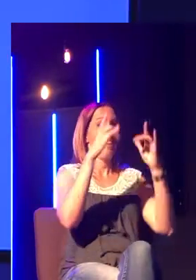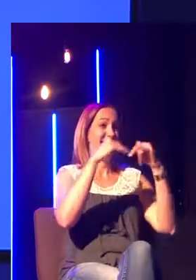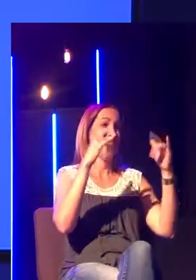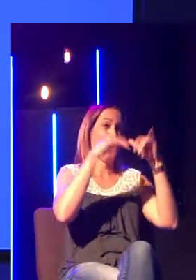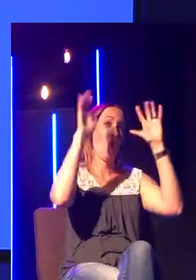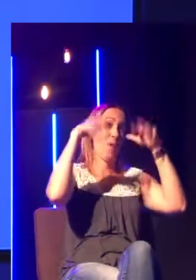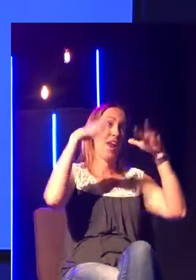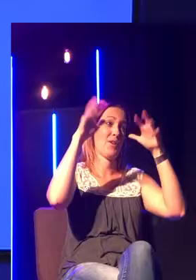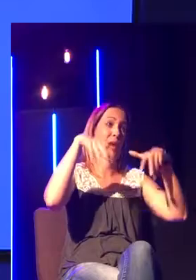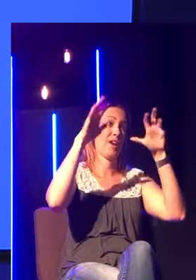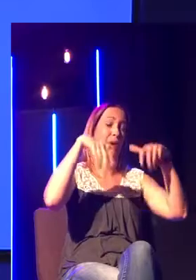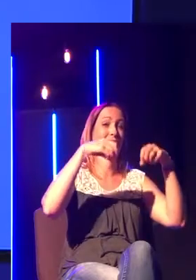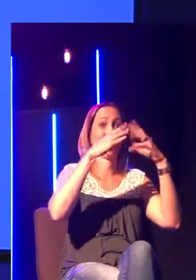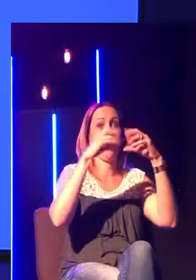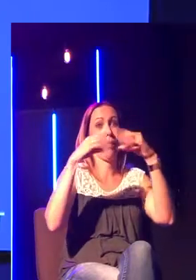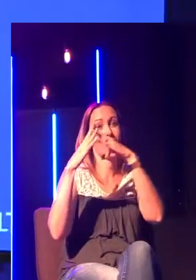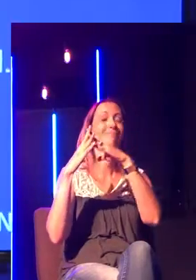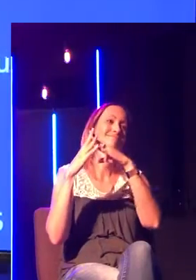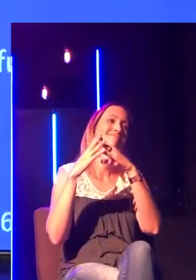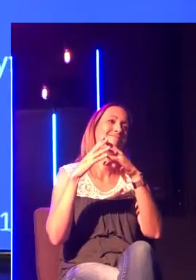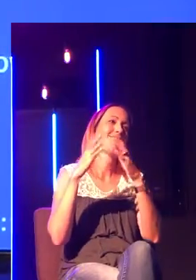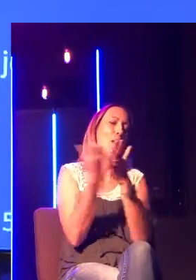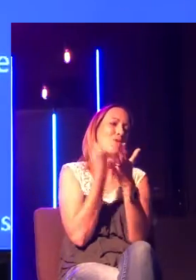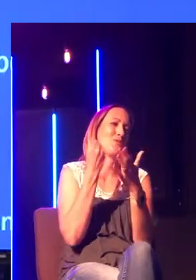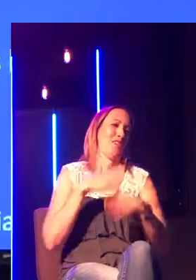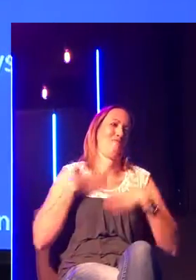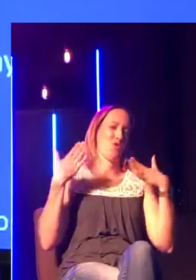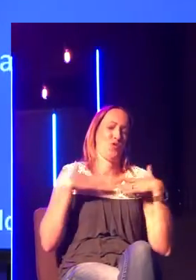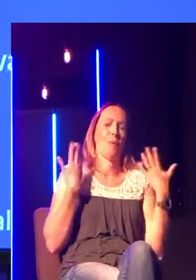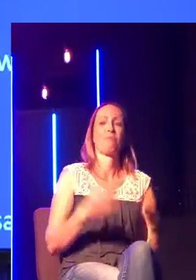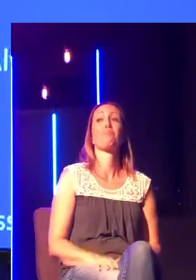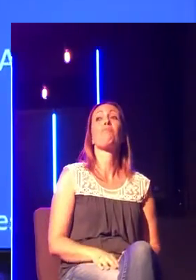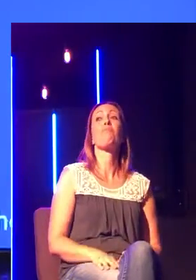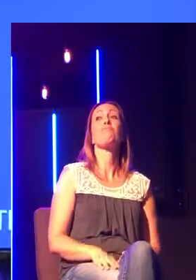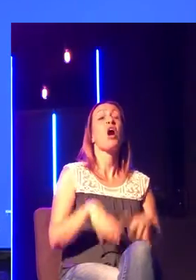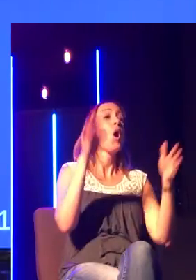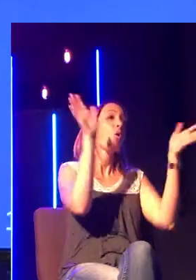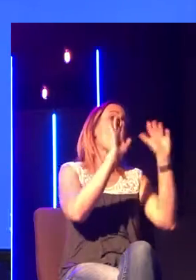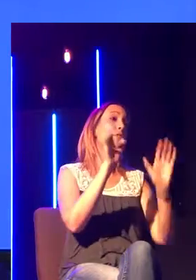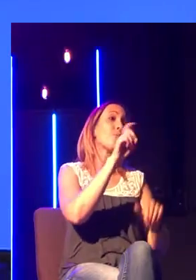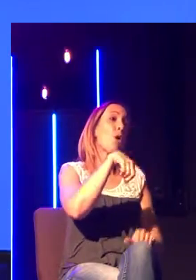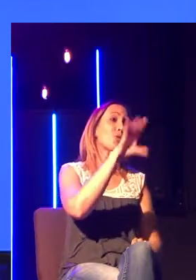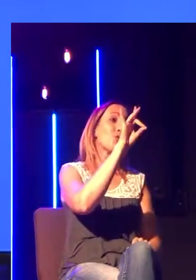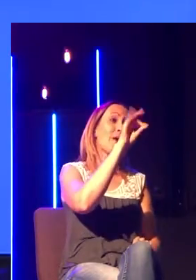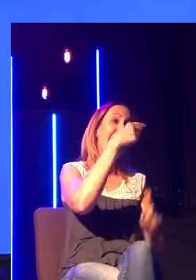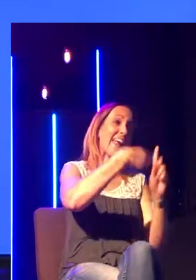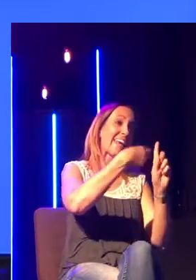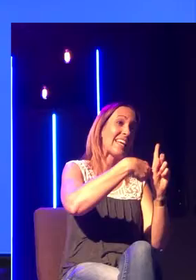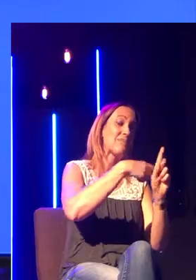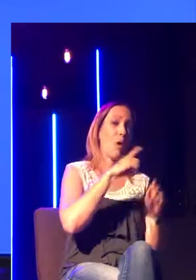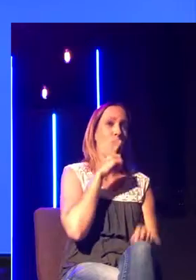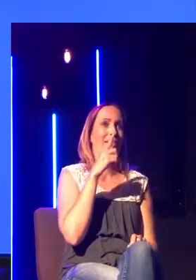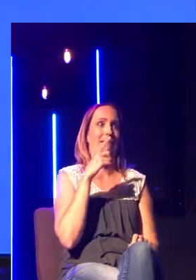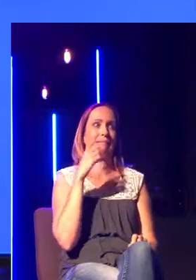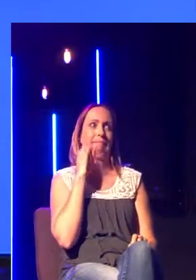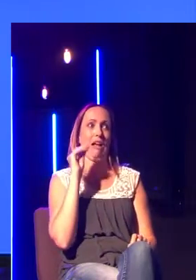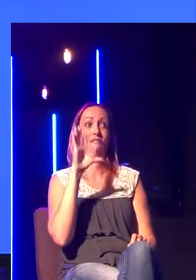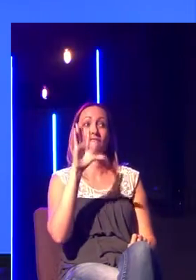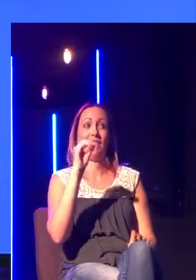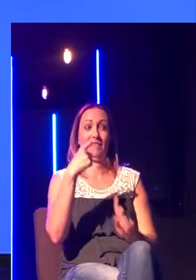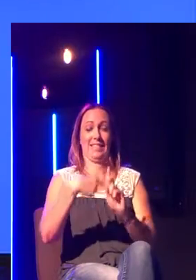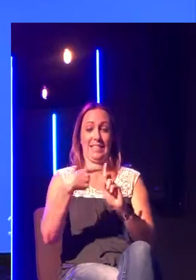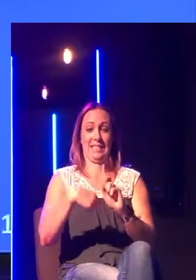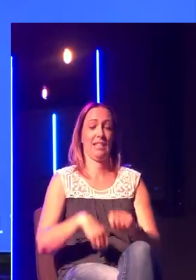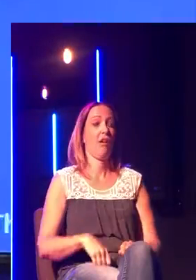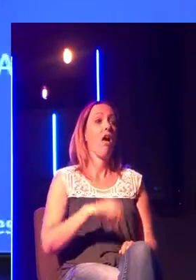rain because it's an opportunity for joy. The weather was supposed to be in the 80s. It was more like in the 50s for the high. The